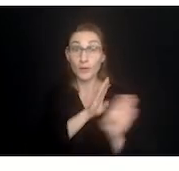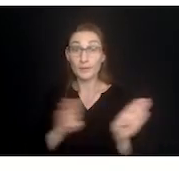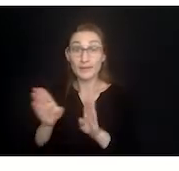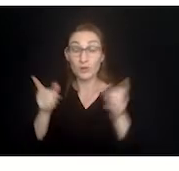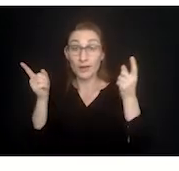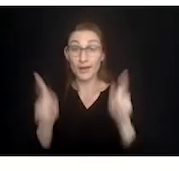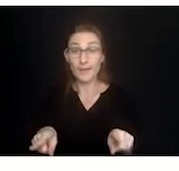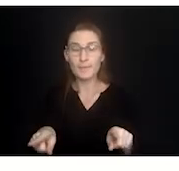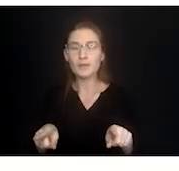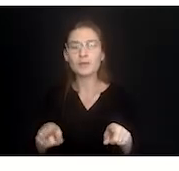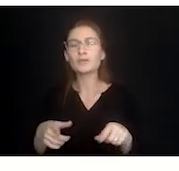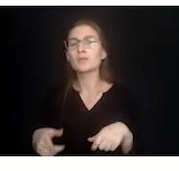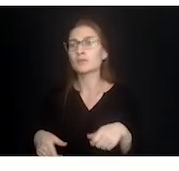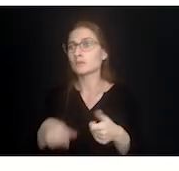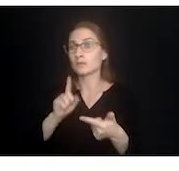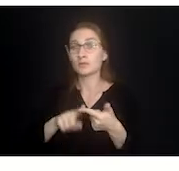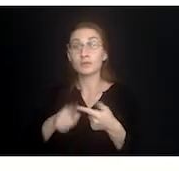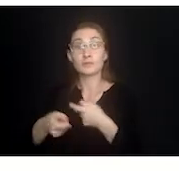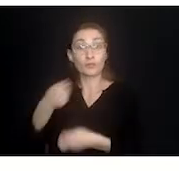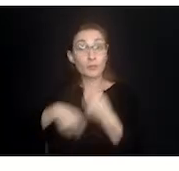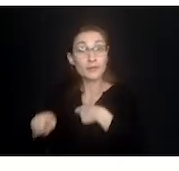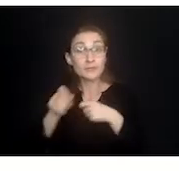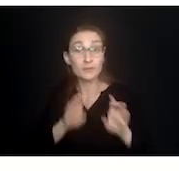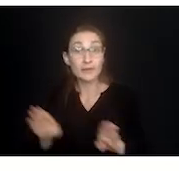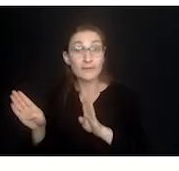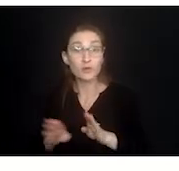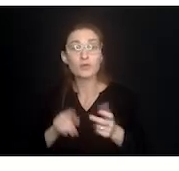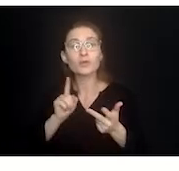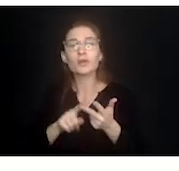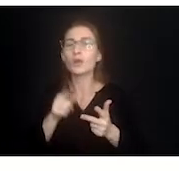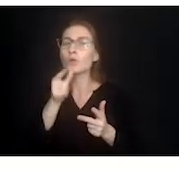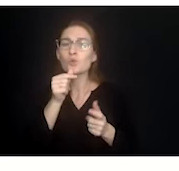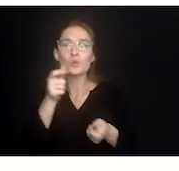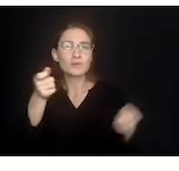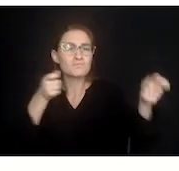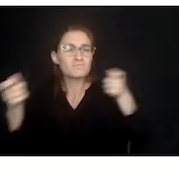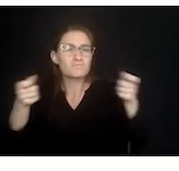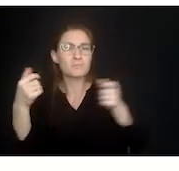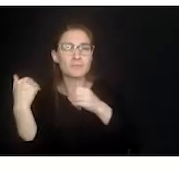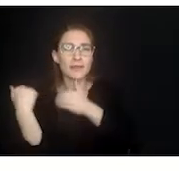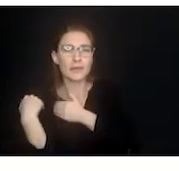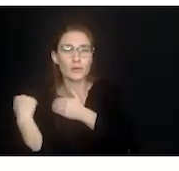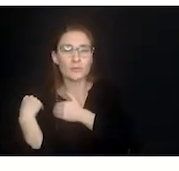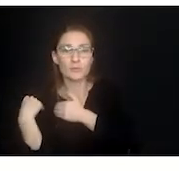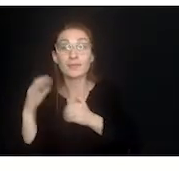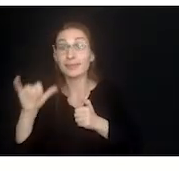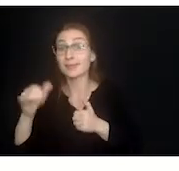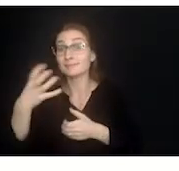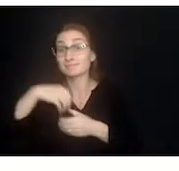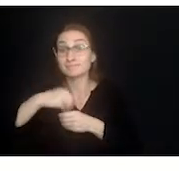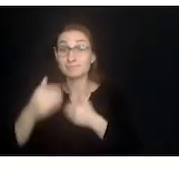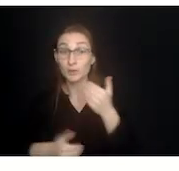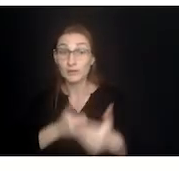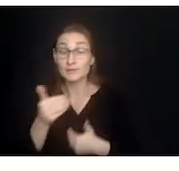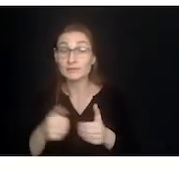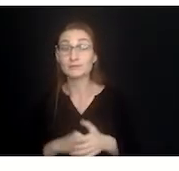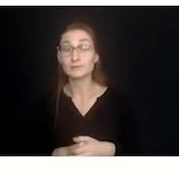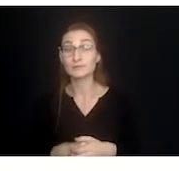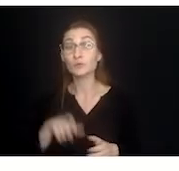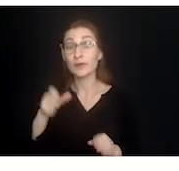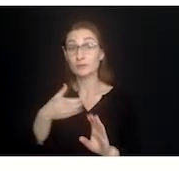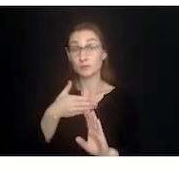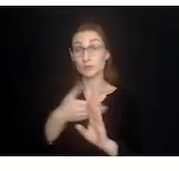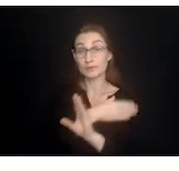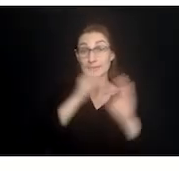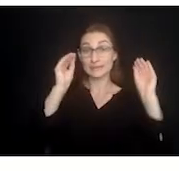behavior before it took place? What replacement behaviors could we teach Richie? And how are we going to manage our plan of strategies and who would be accountable, right? Because that's part